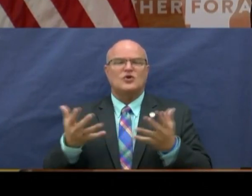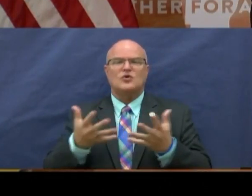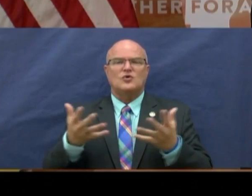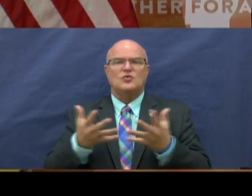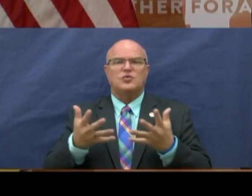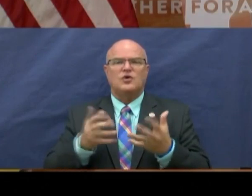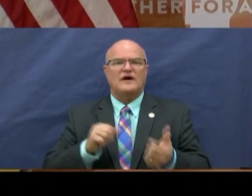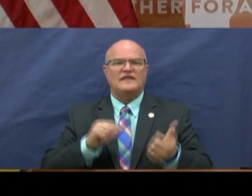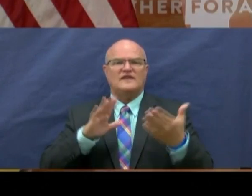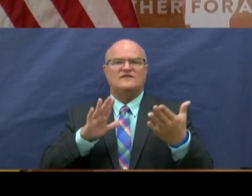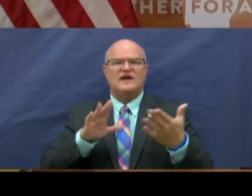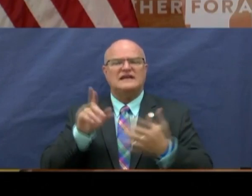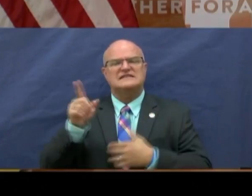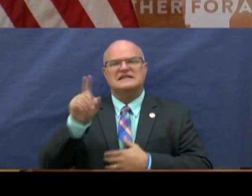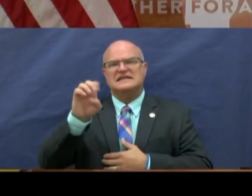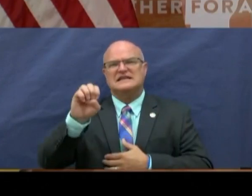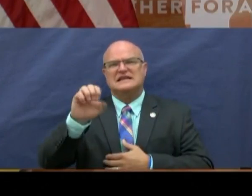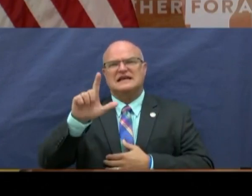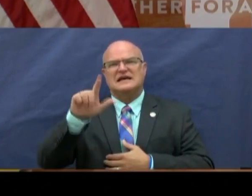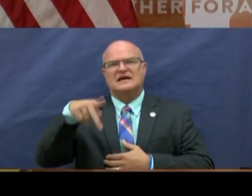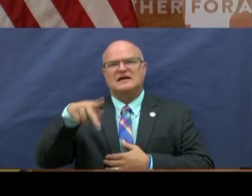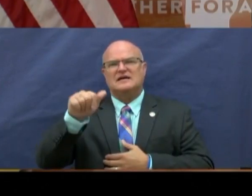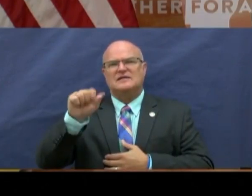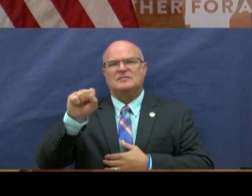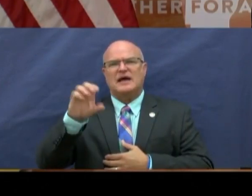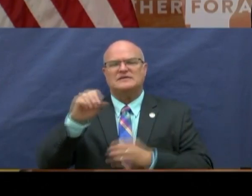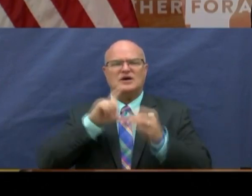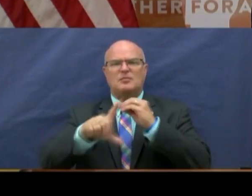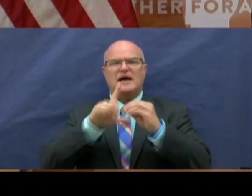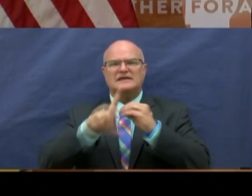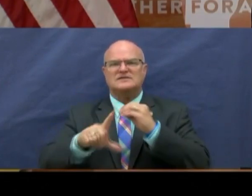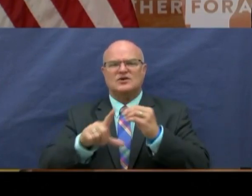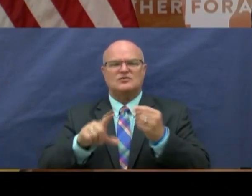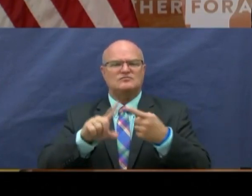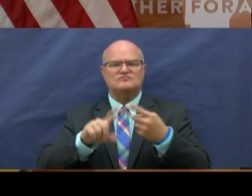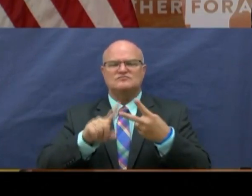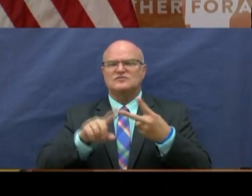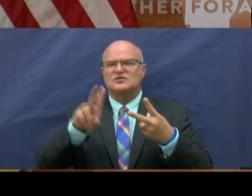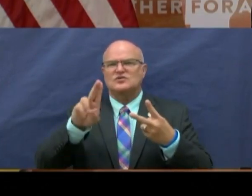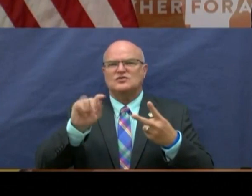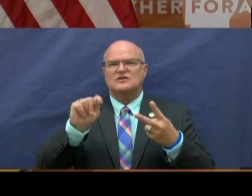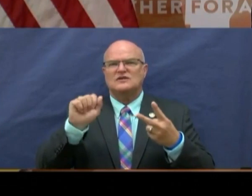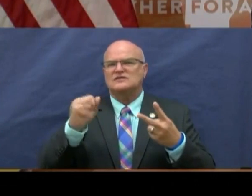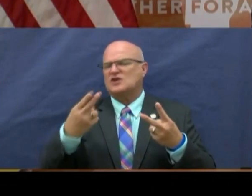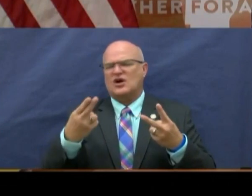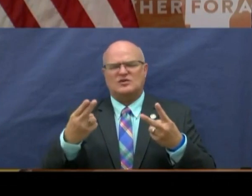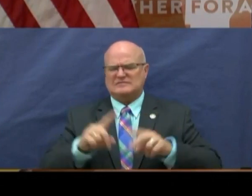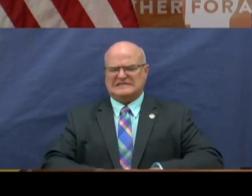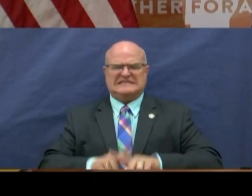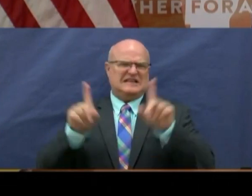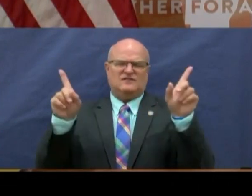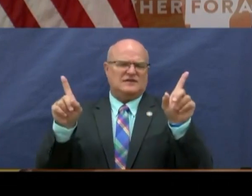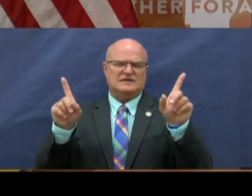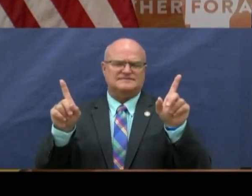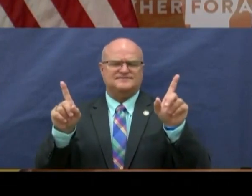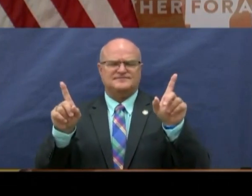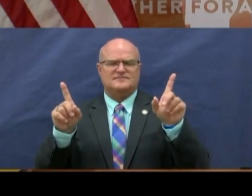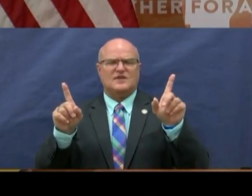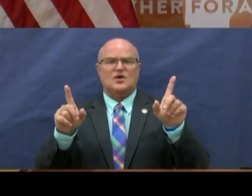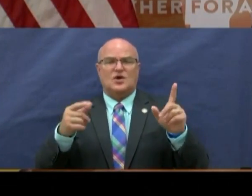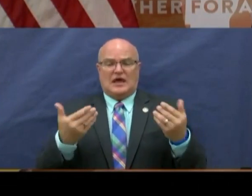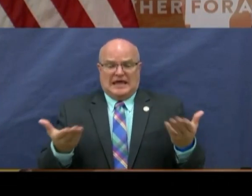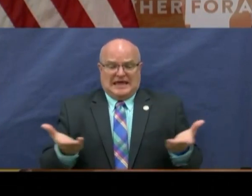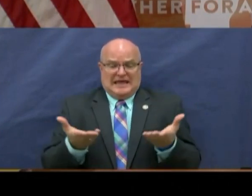they're facing in El Paso, what they're facing in Utah, and we want to keep it that way. While we've